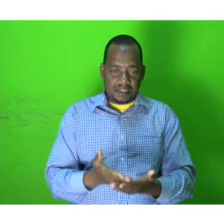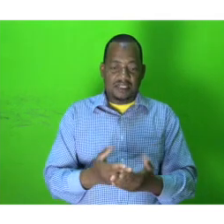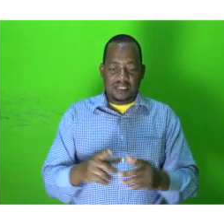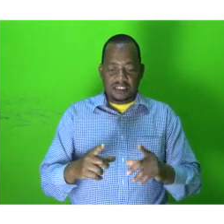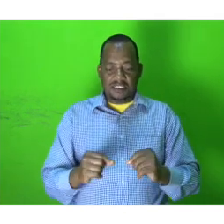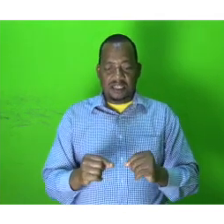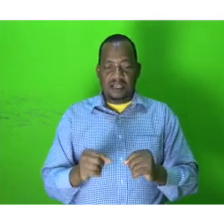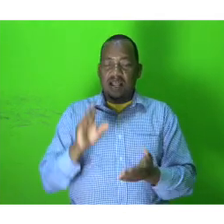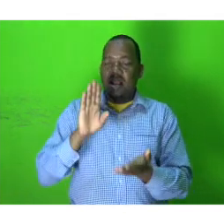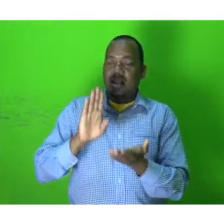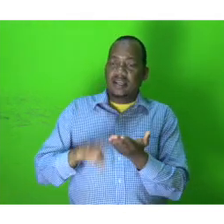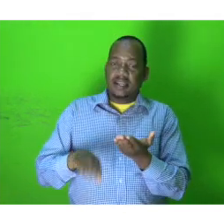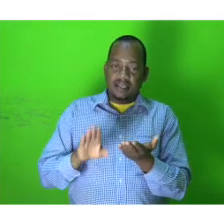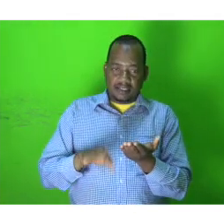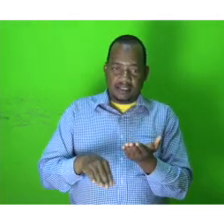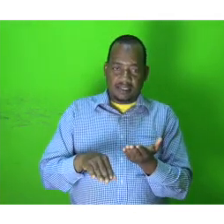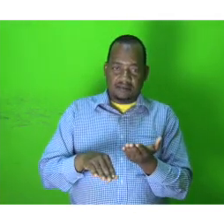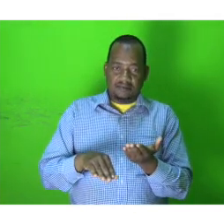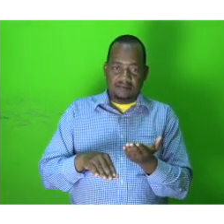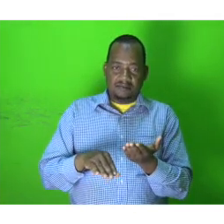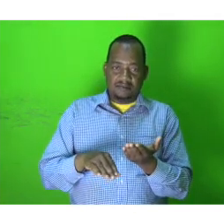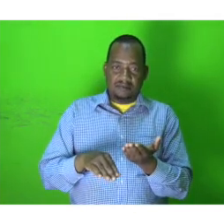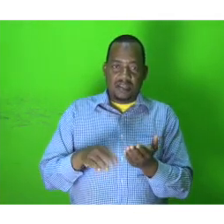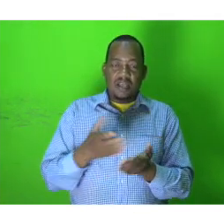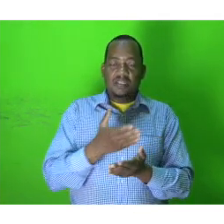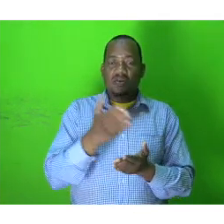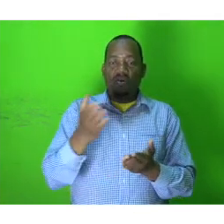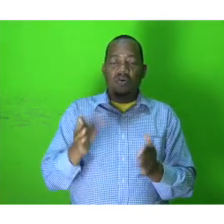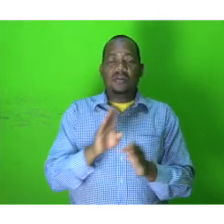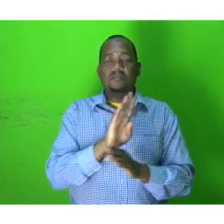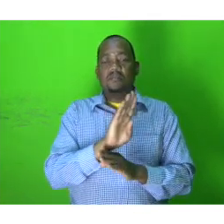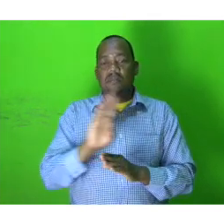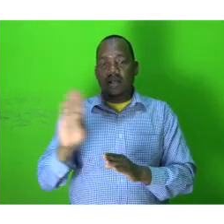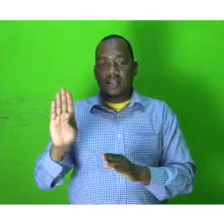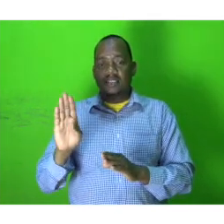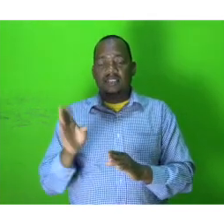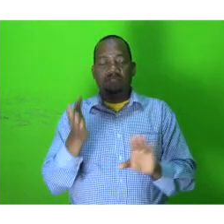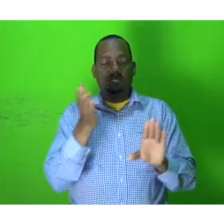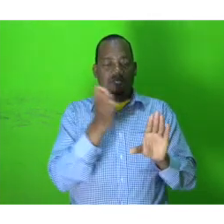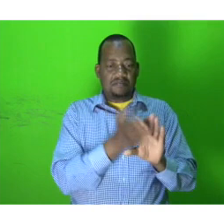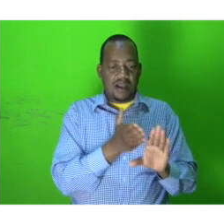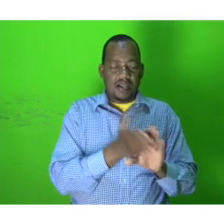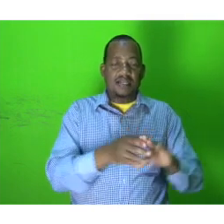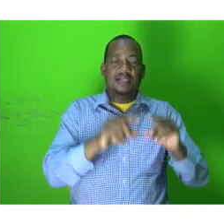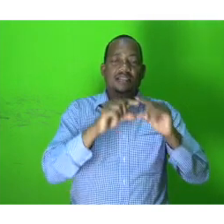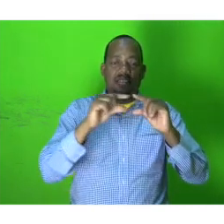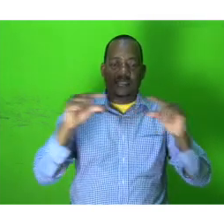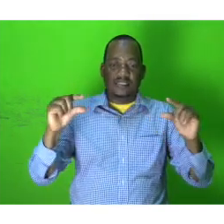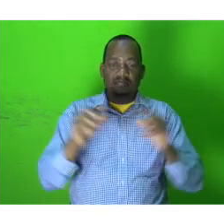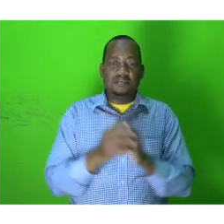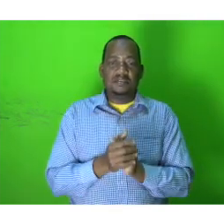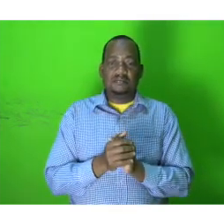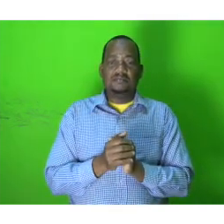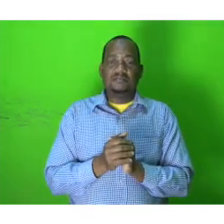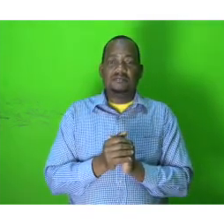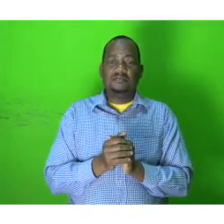check. Less uncredited check, we got balance as per bank